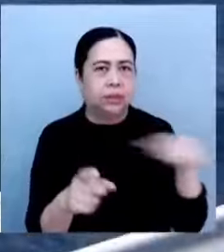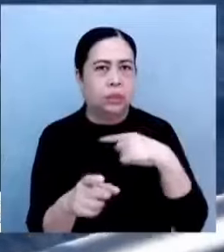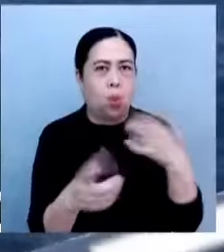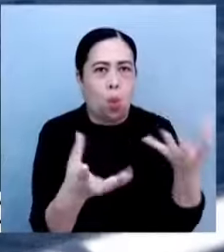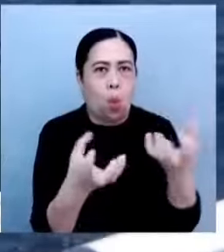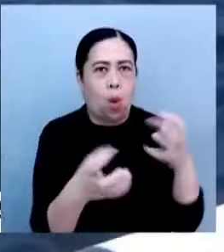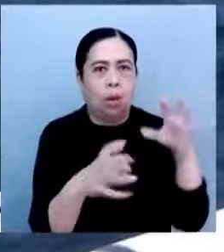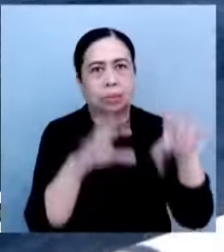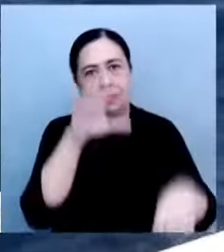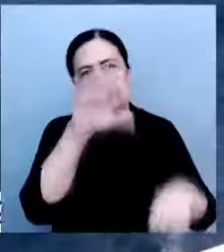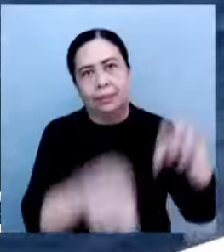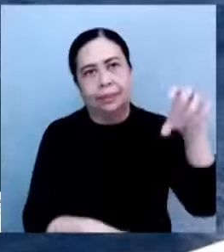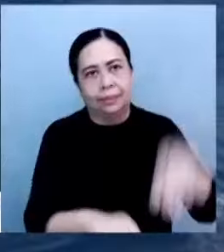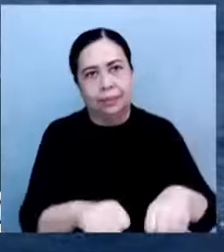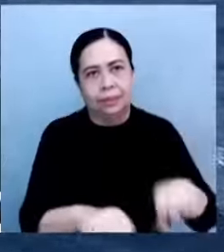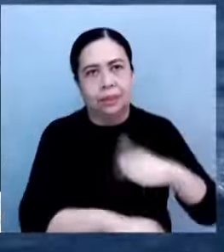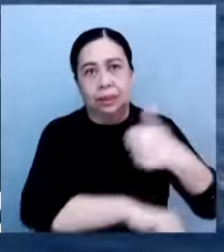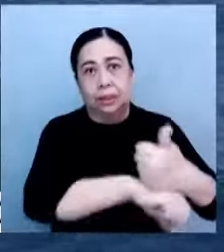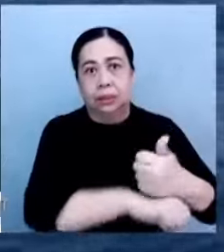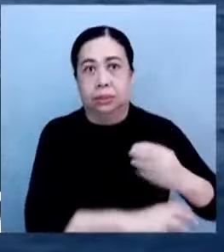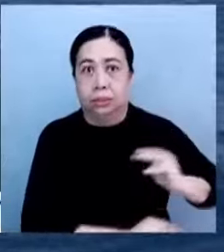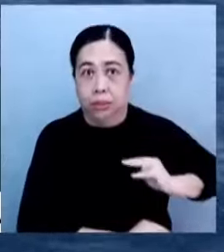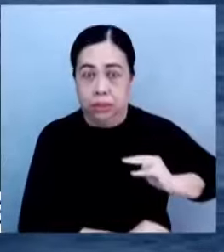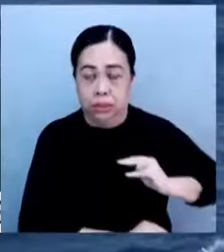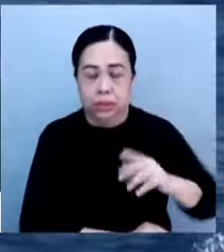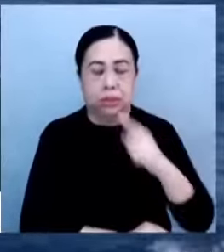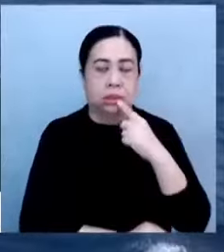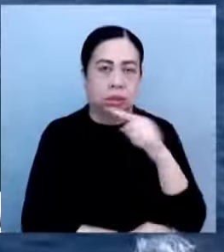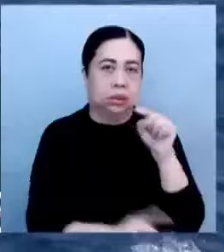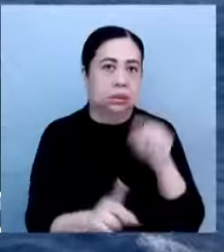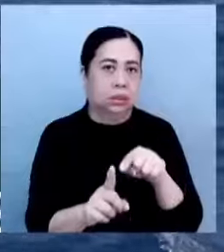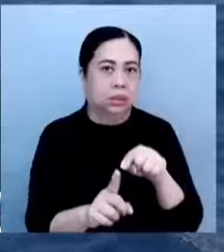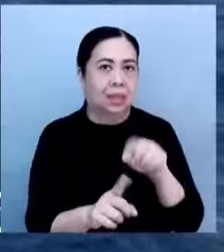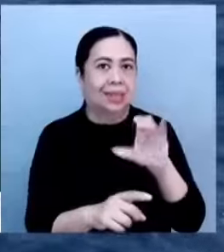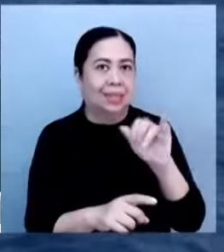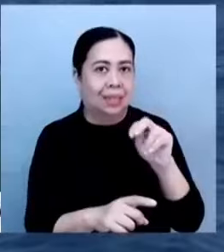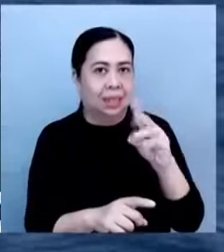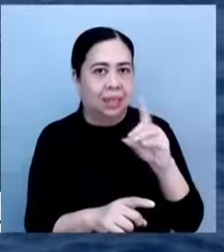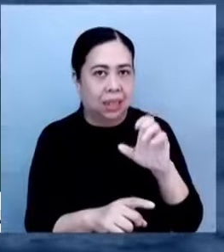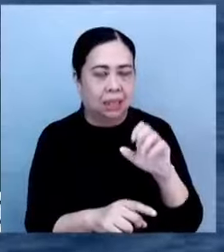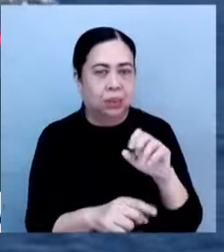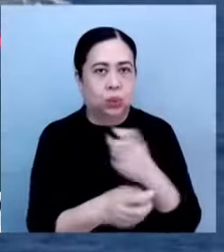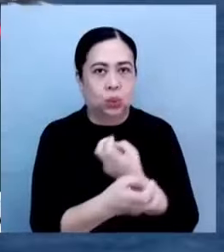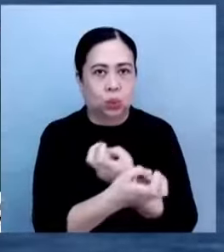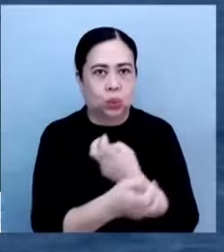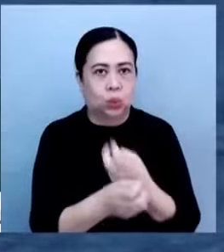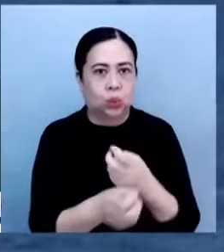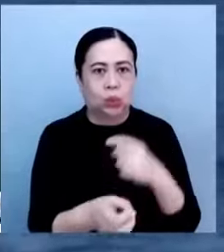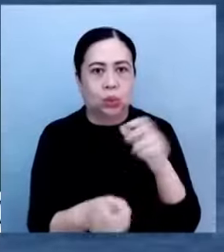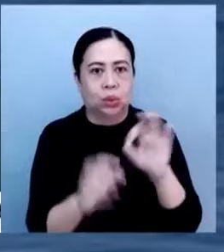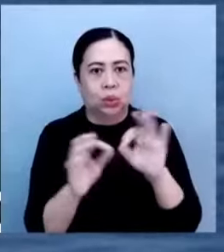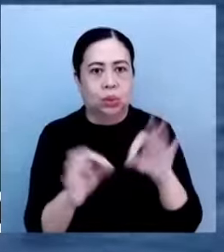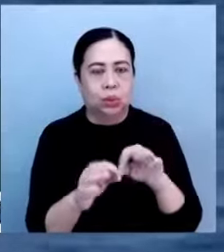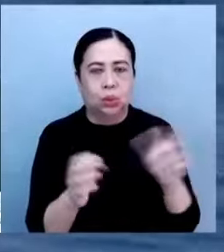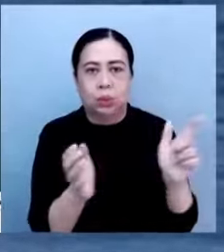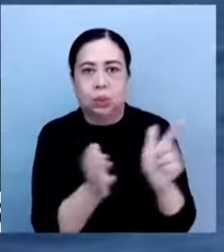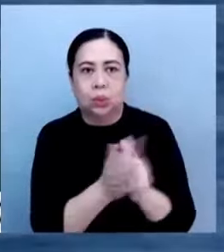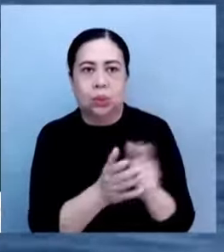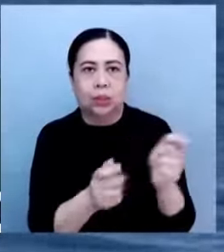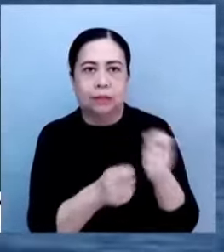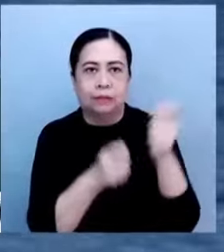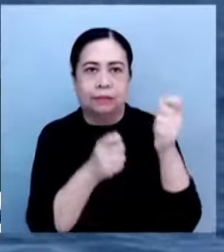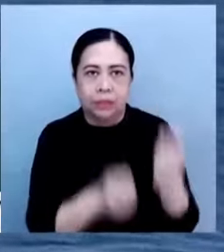to militarize. Cabalza also points out cyanide use is not only a form of illegal fishing, it's